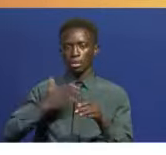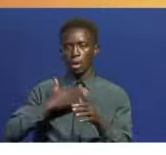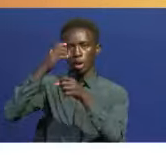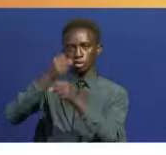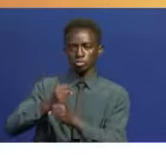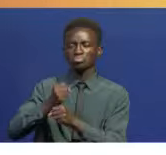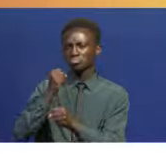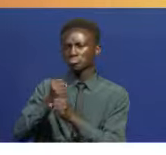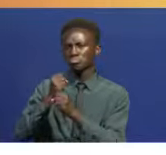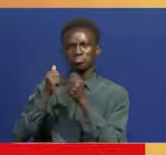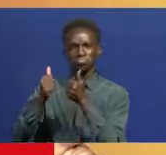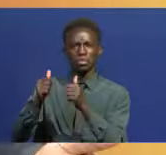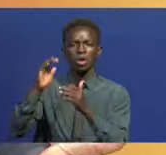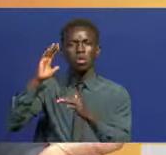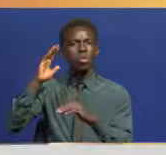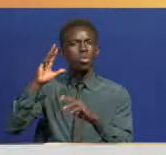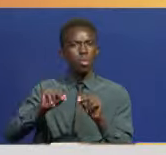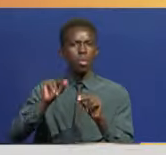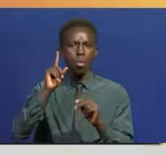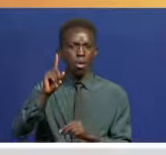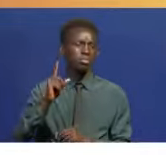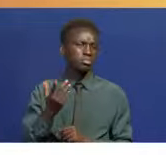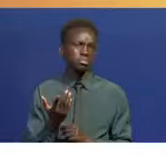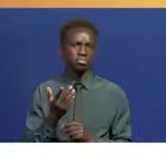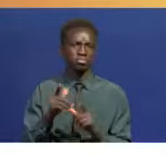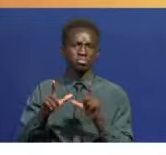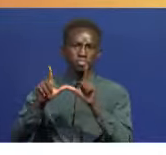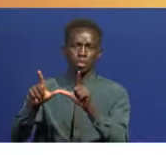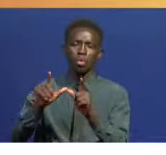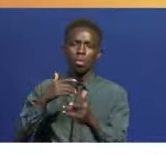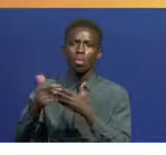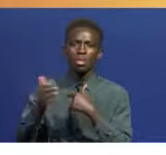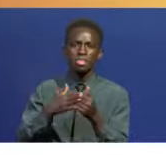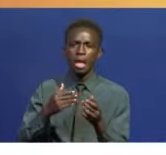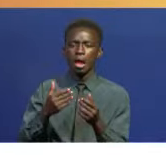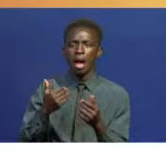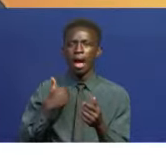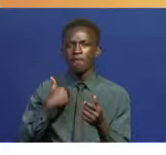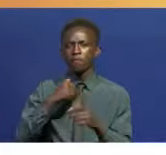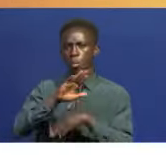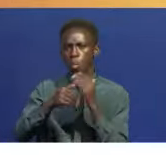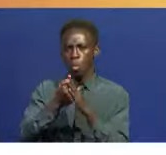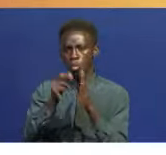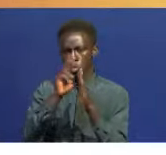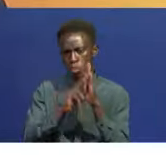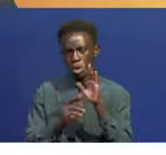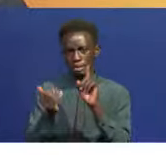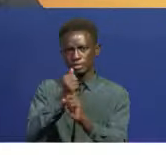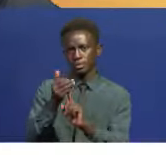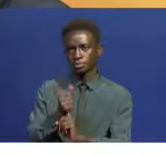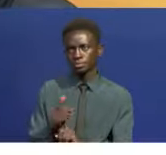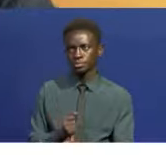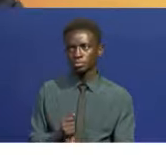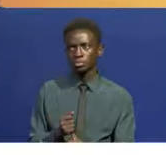licensed without meeting the threshold. Mm-hmm. So, Dr. Isaac, in the industry, we don't